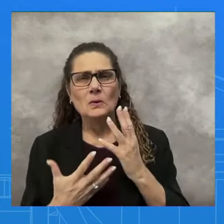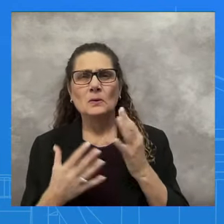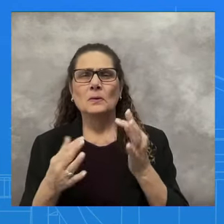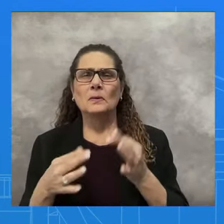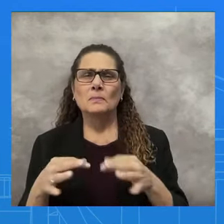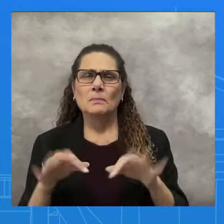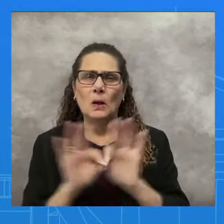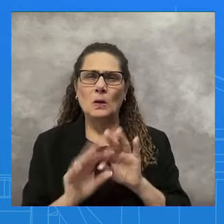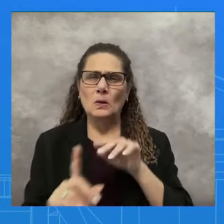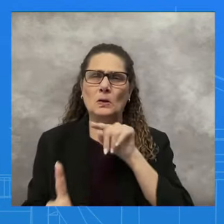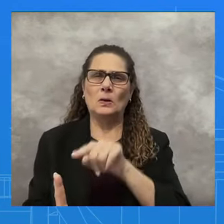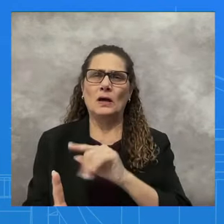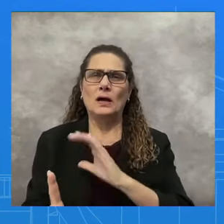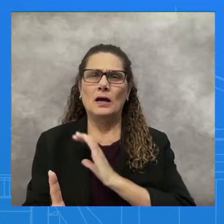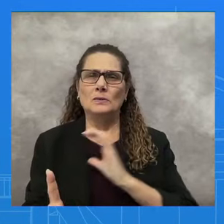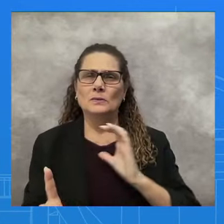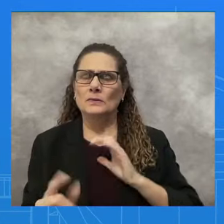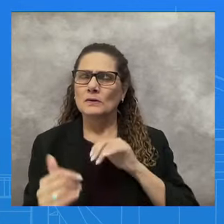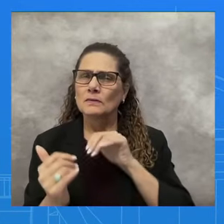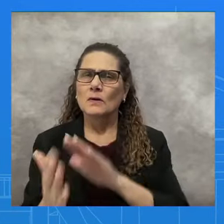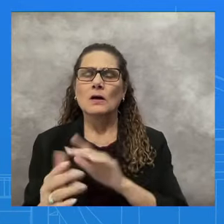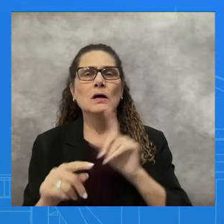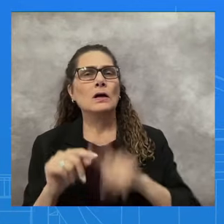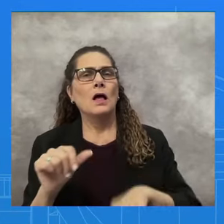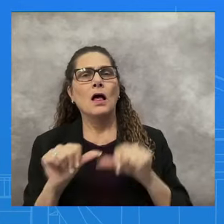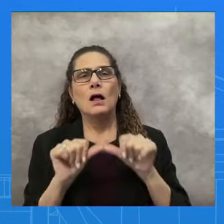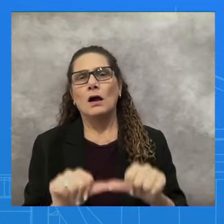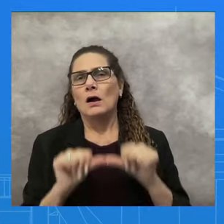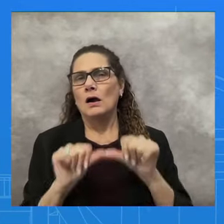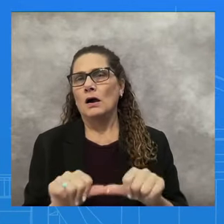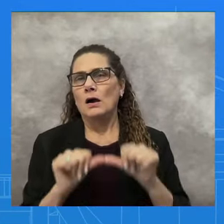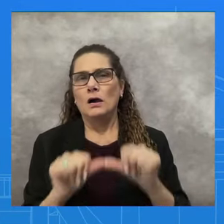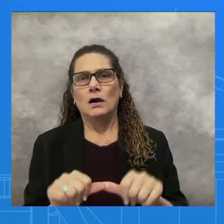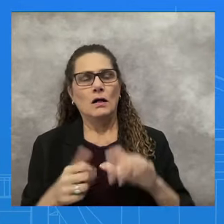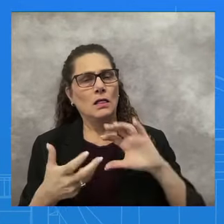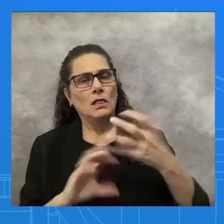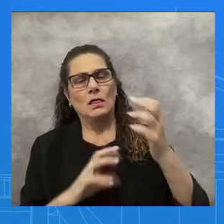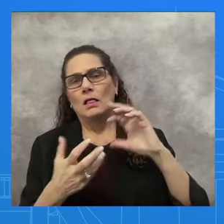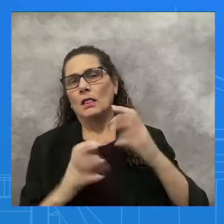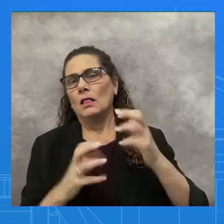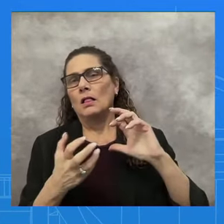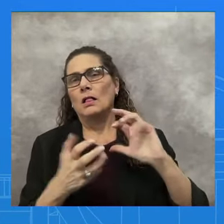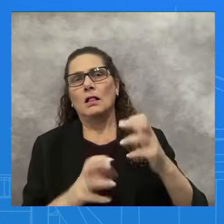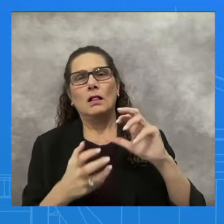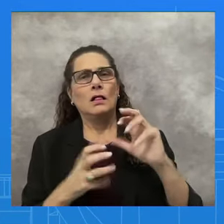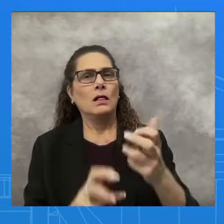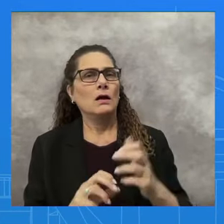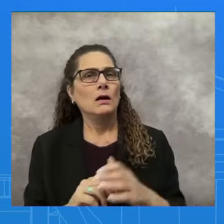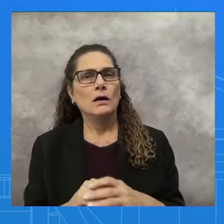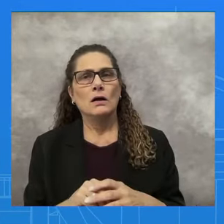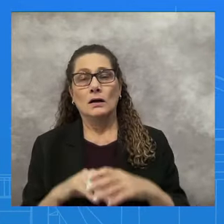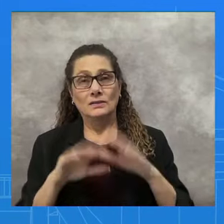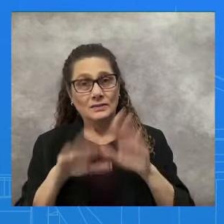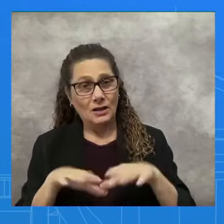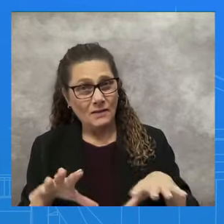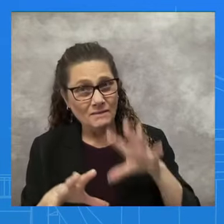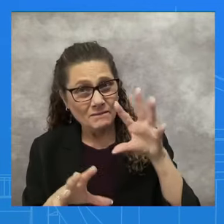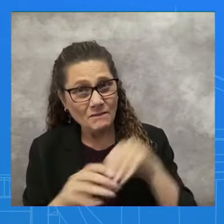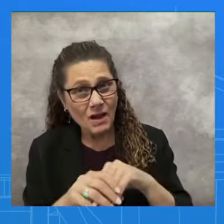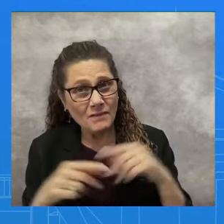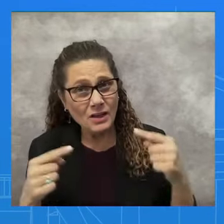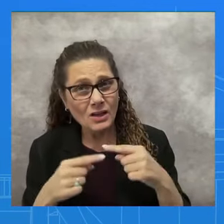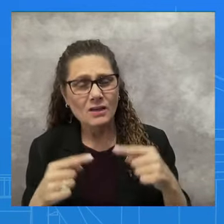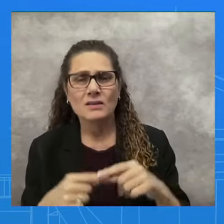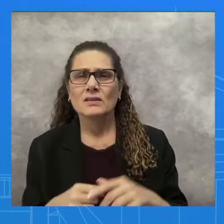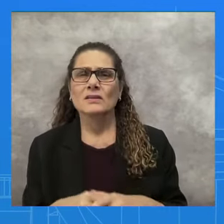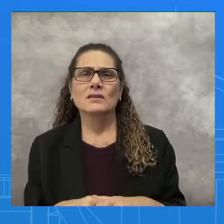We cannot continue to see this epidemic. As I mentioned, several children were part of the shooting. When you hear that gun